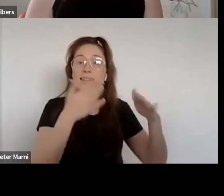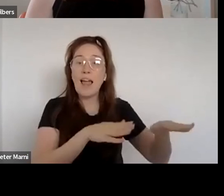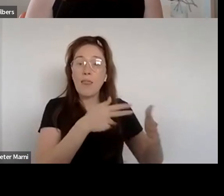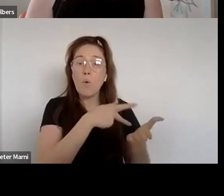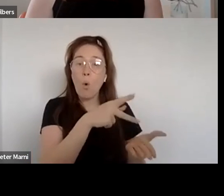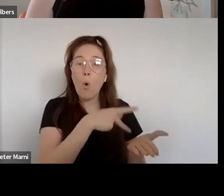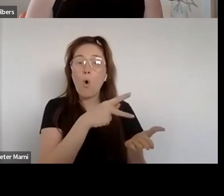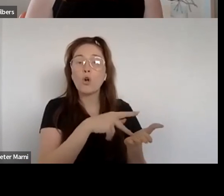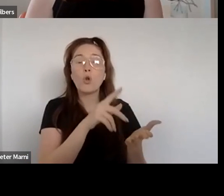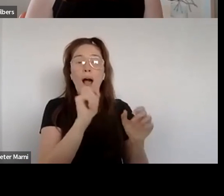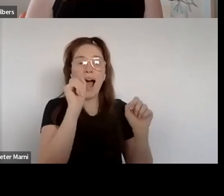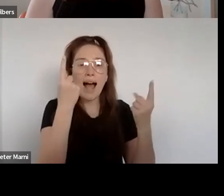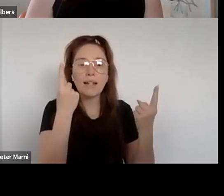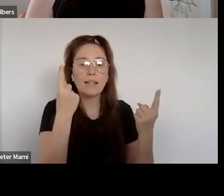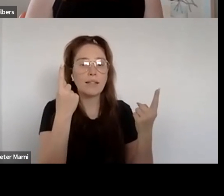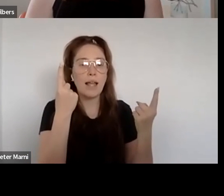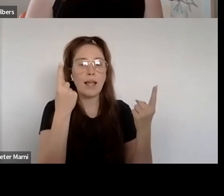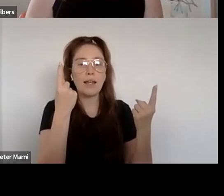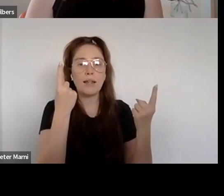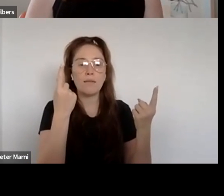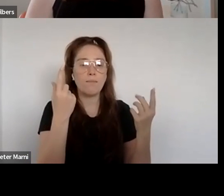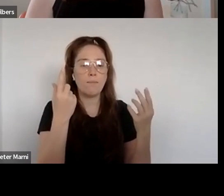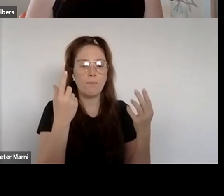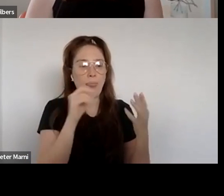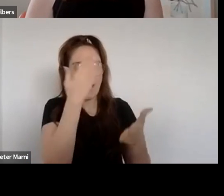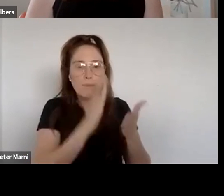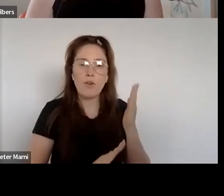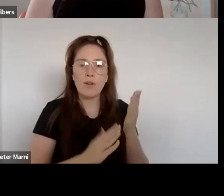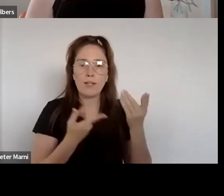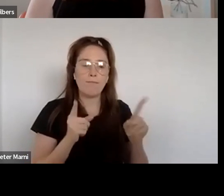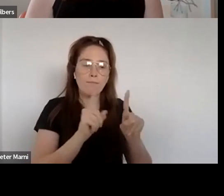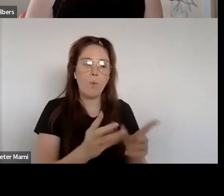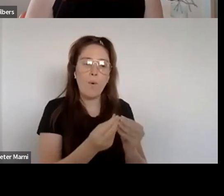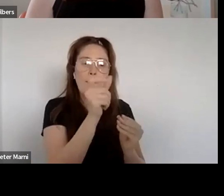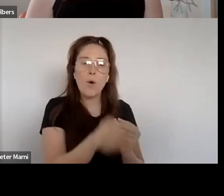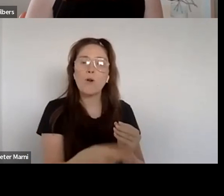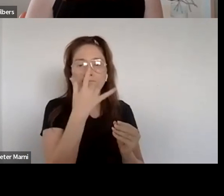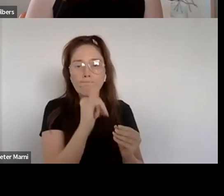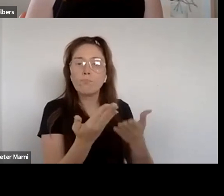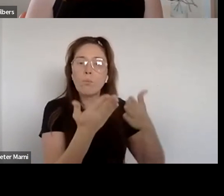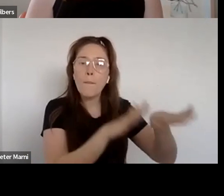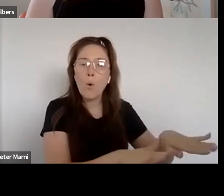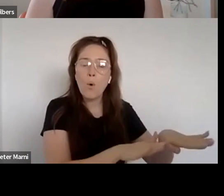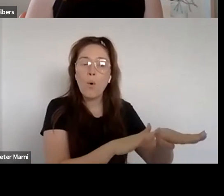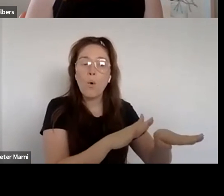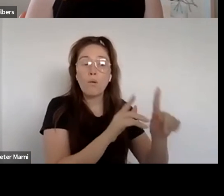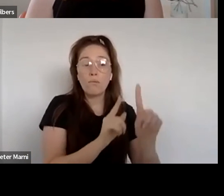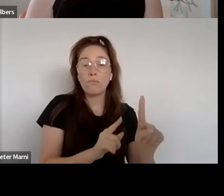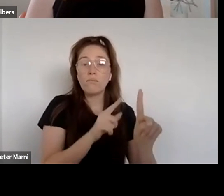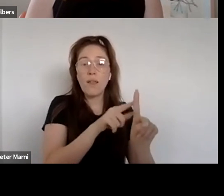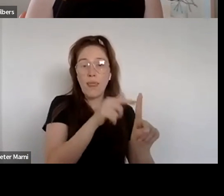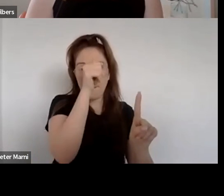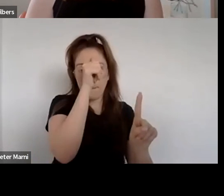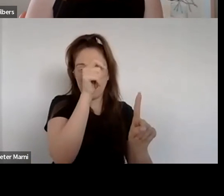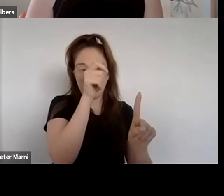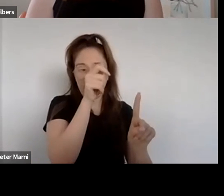of accompanying and attending someone to death and the other side, they have now the know-how to do it